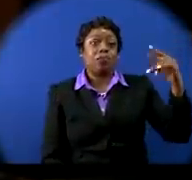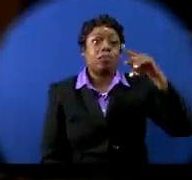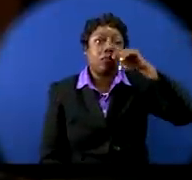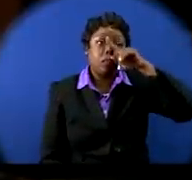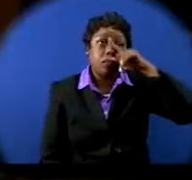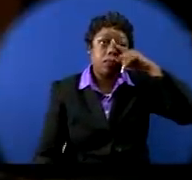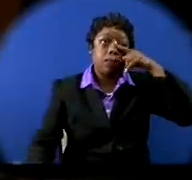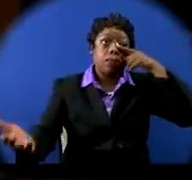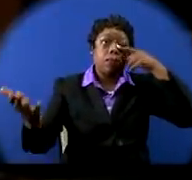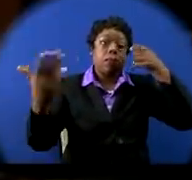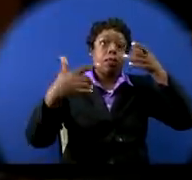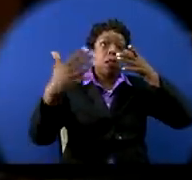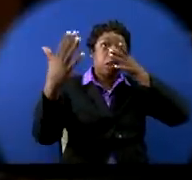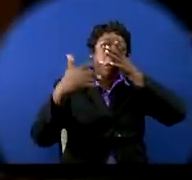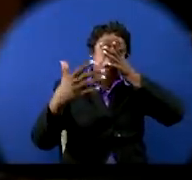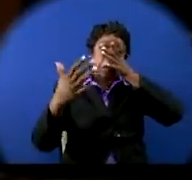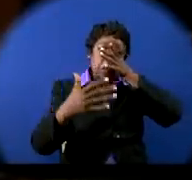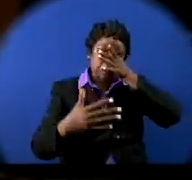Come on, come on.